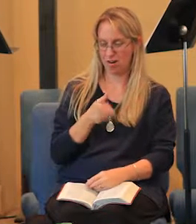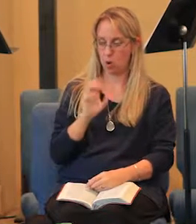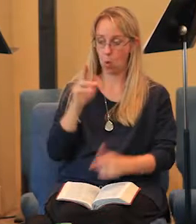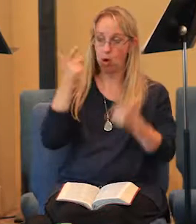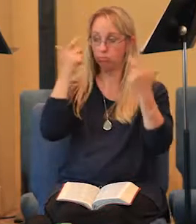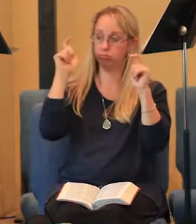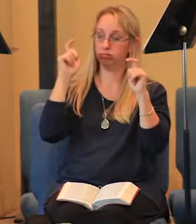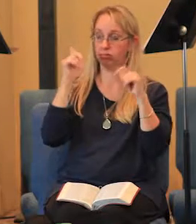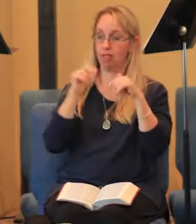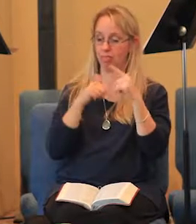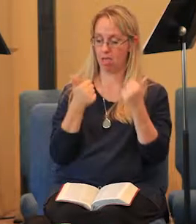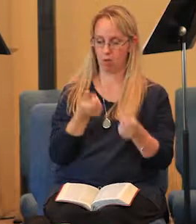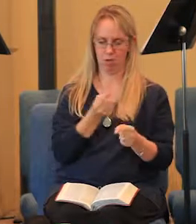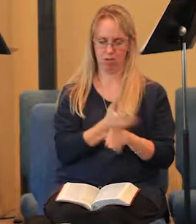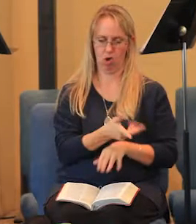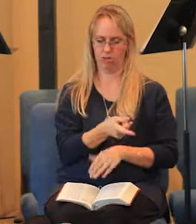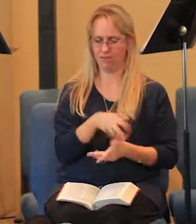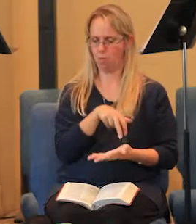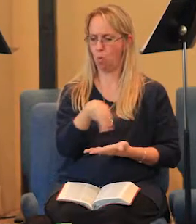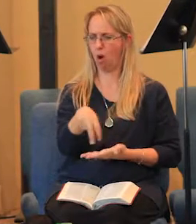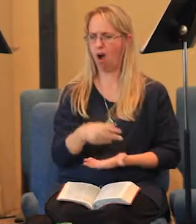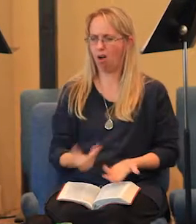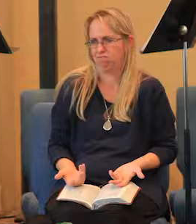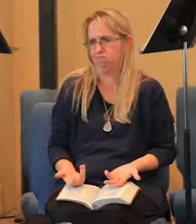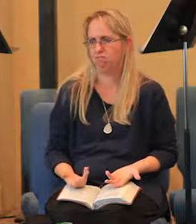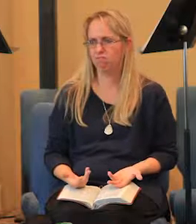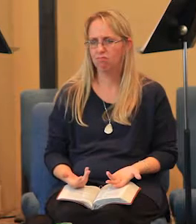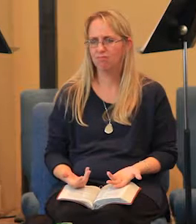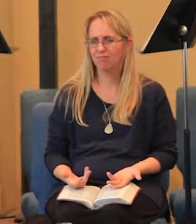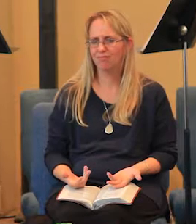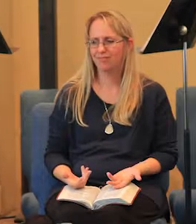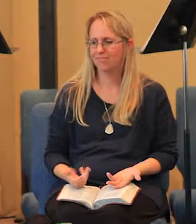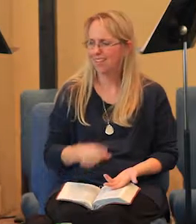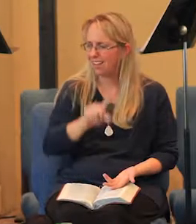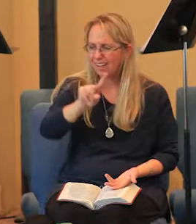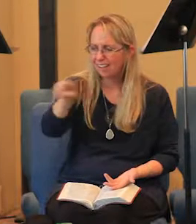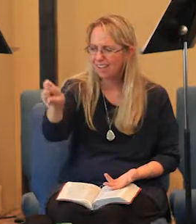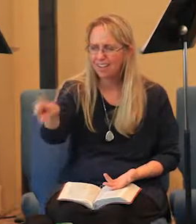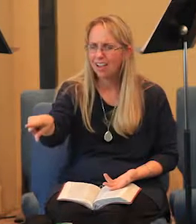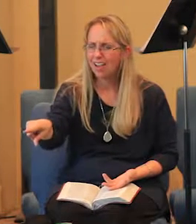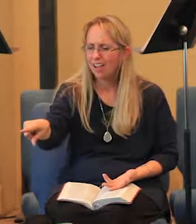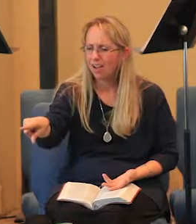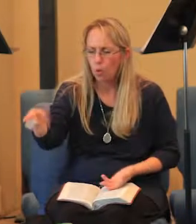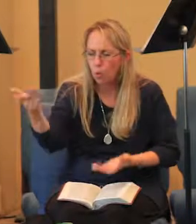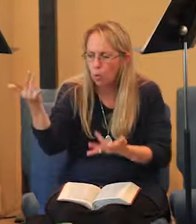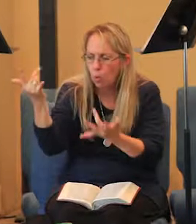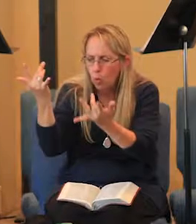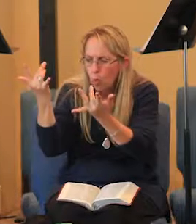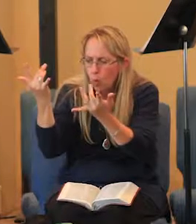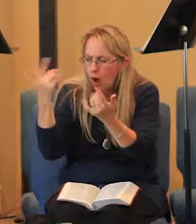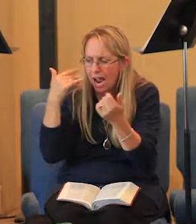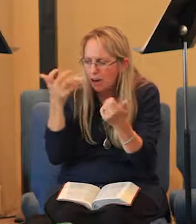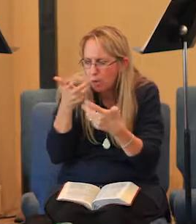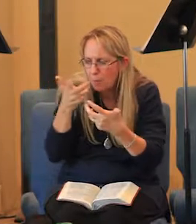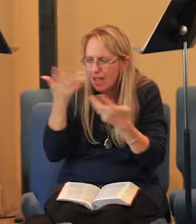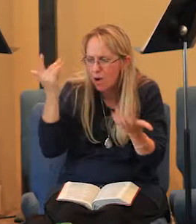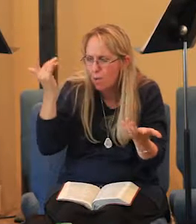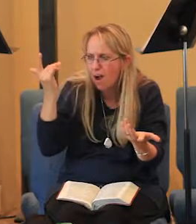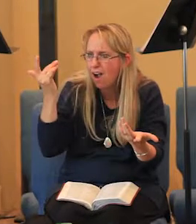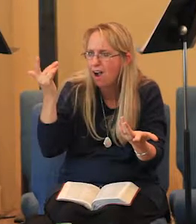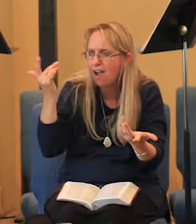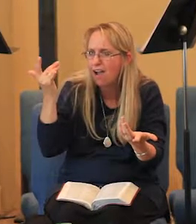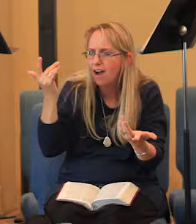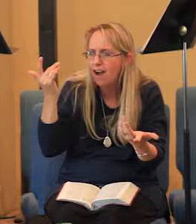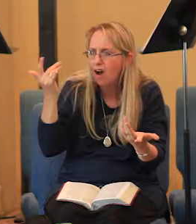or piety we had made him walk?" So Peter puts a question to him. Why are you